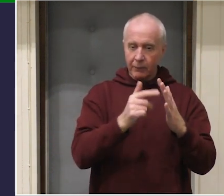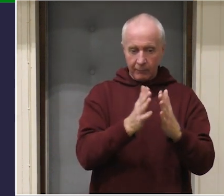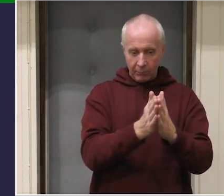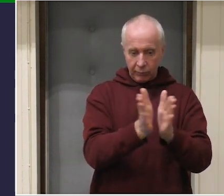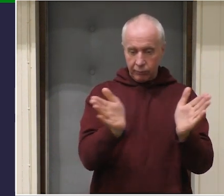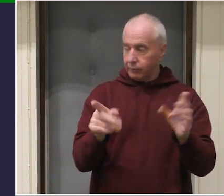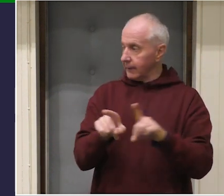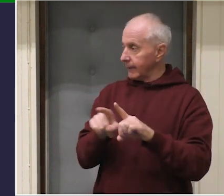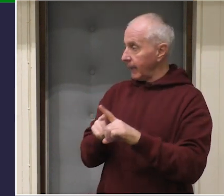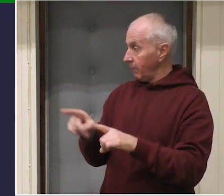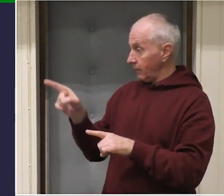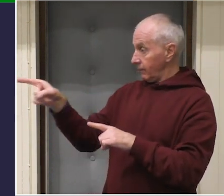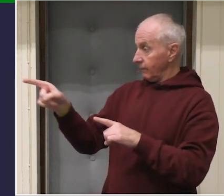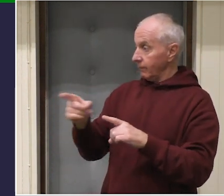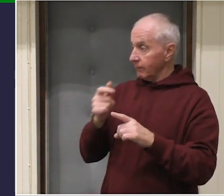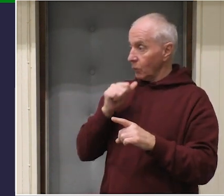like this, basically.